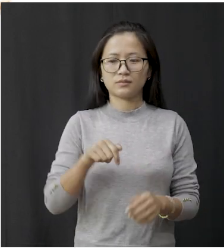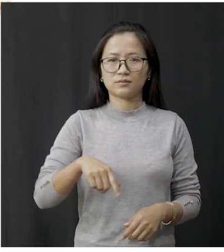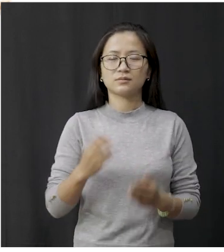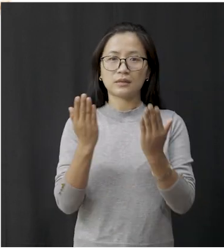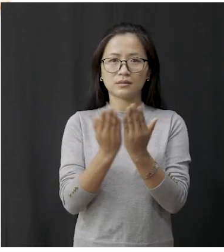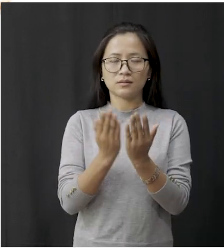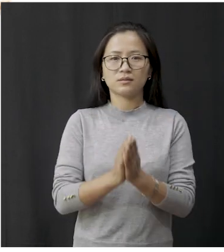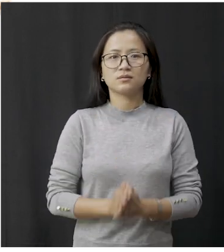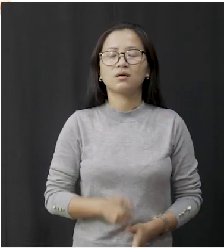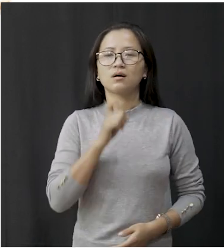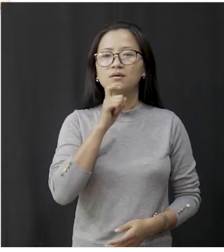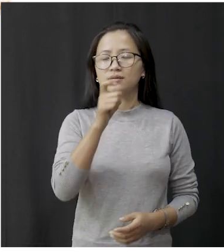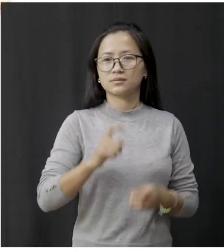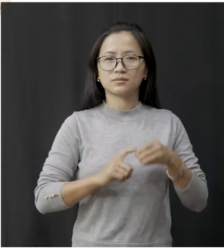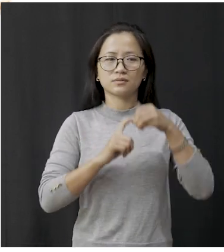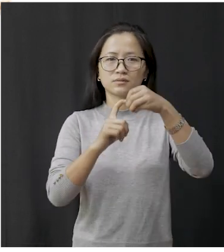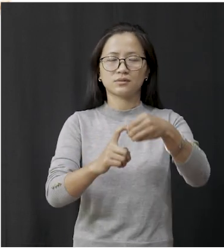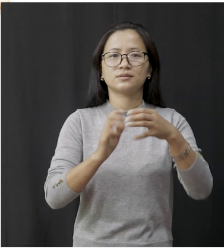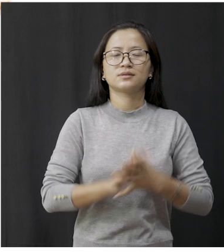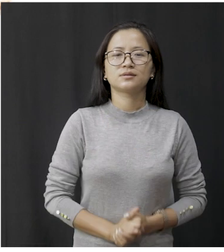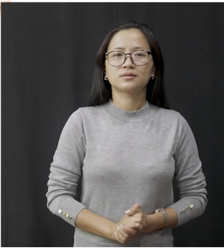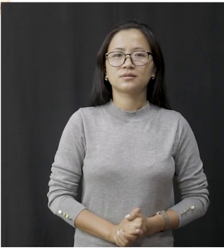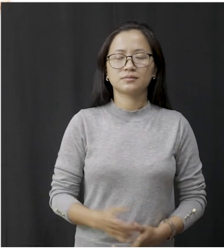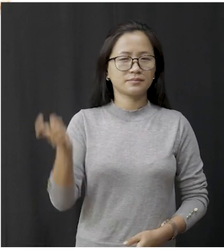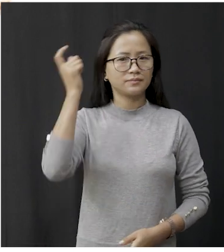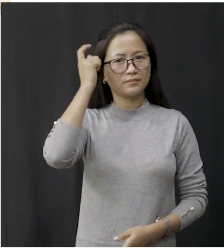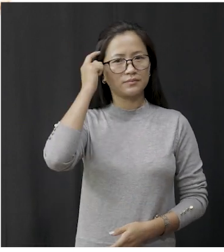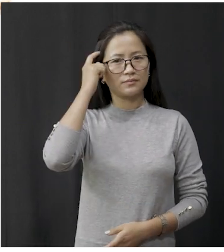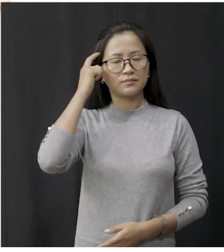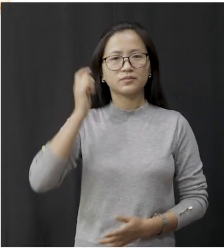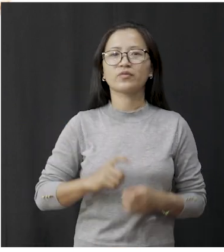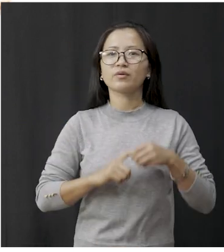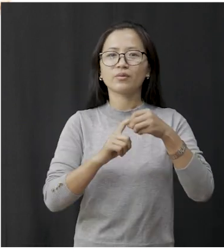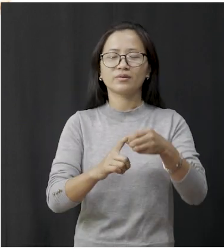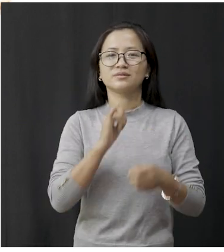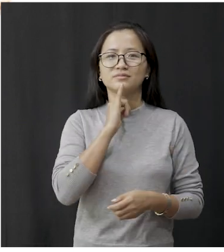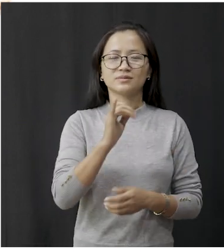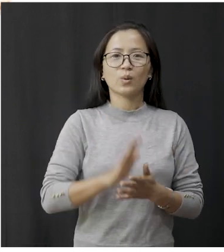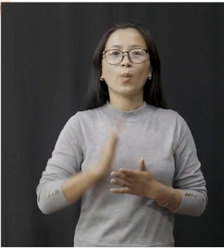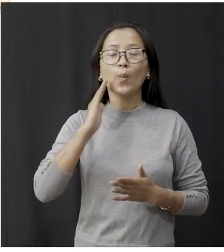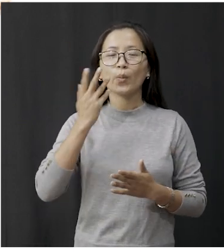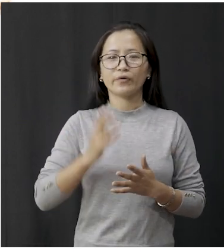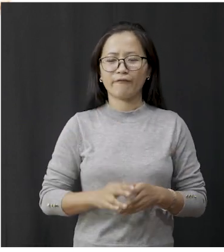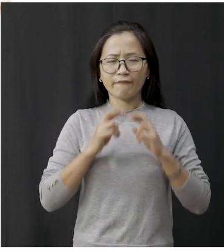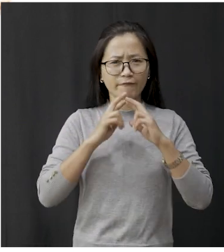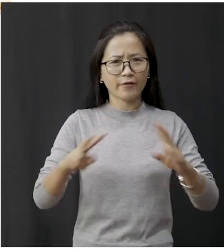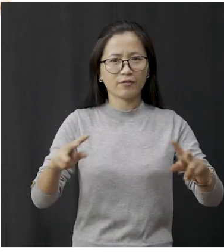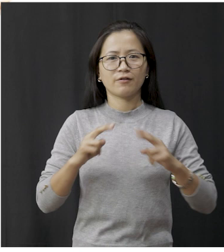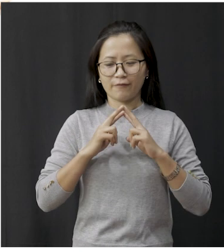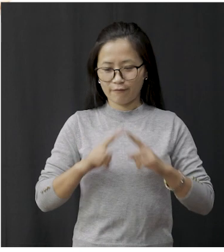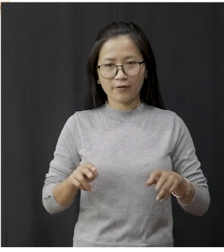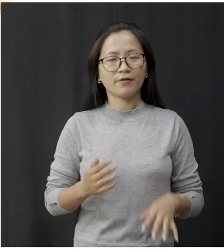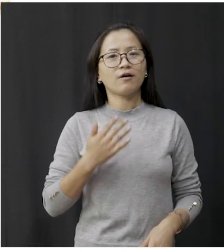lesson, let me ask you a question, okay? And you can think. So the question is, when you are very, very